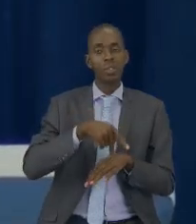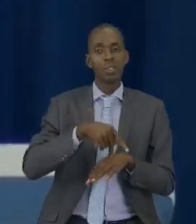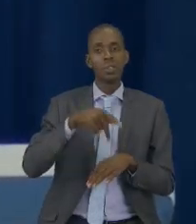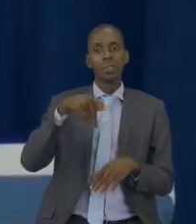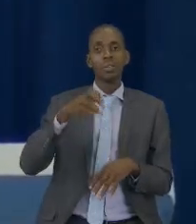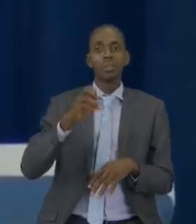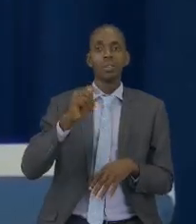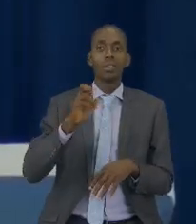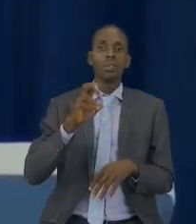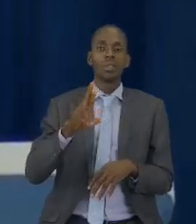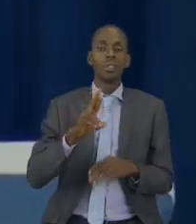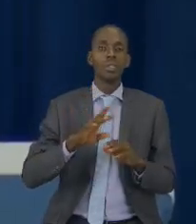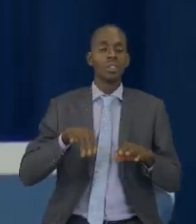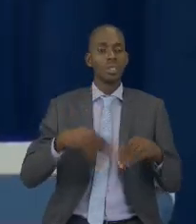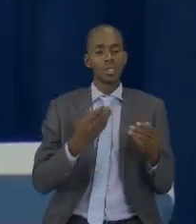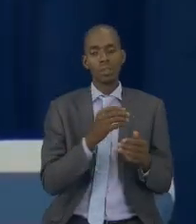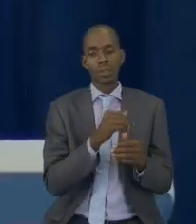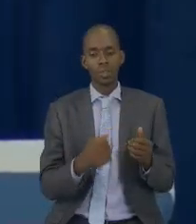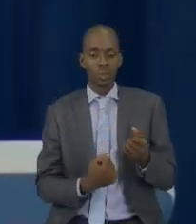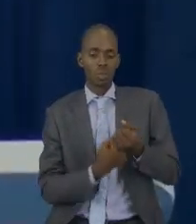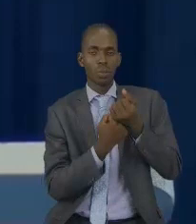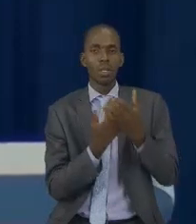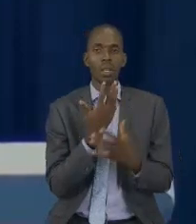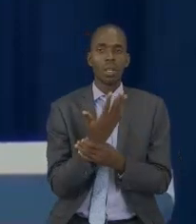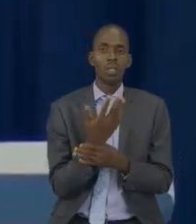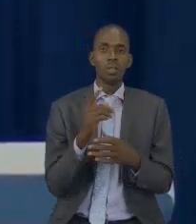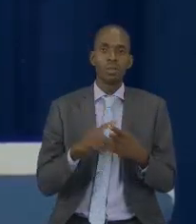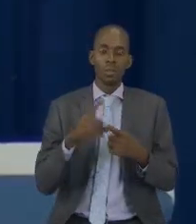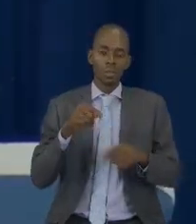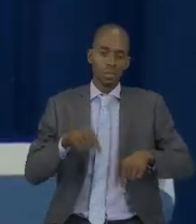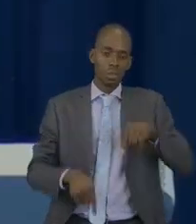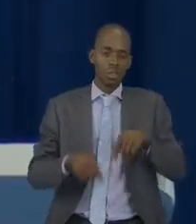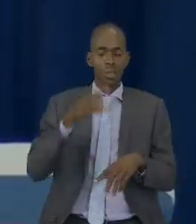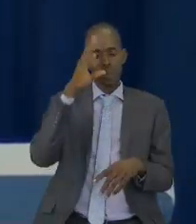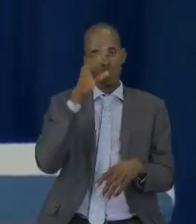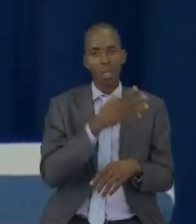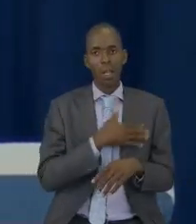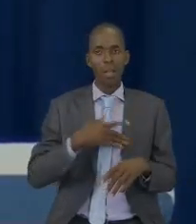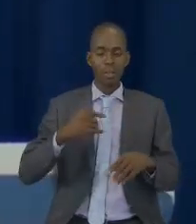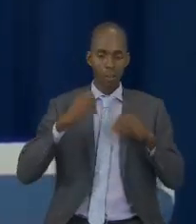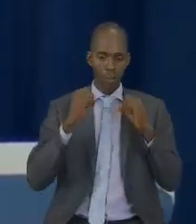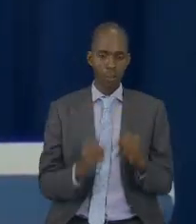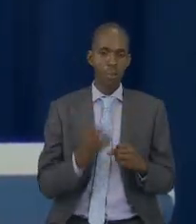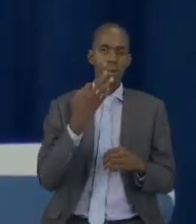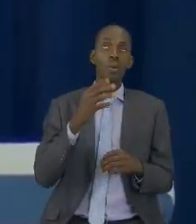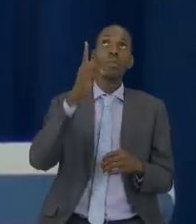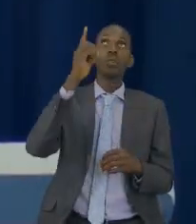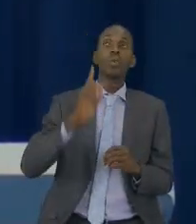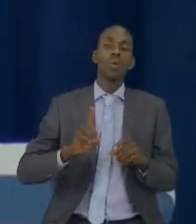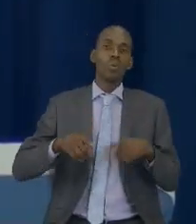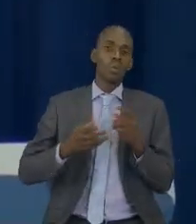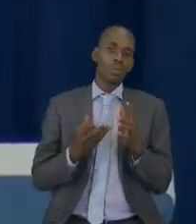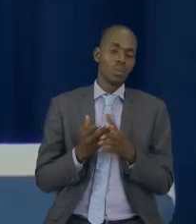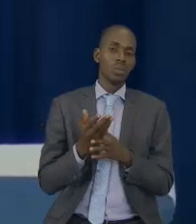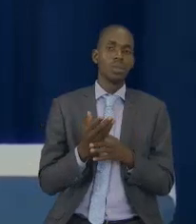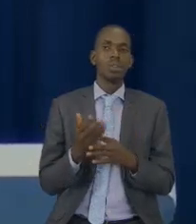Peter gave the hand to the lame man. The power of God went through. And